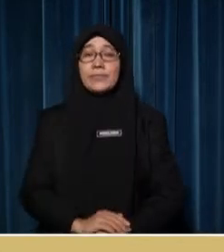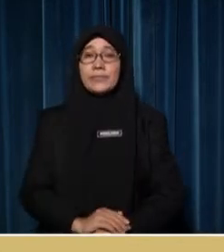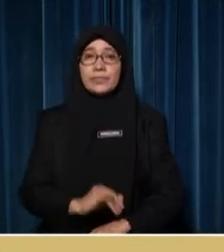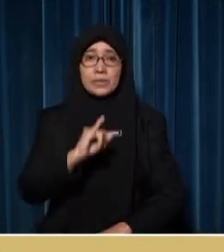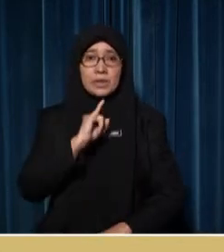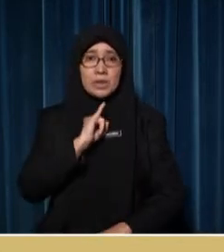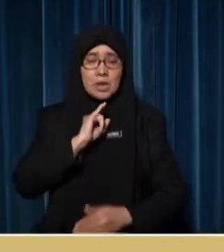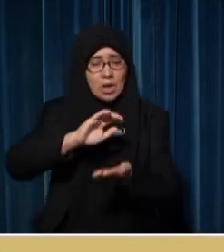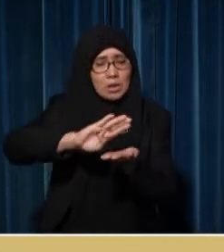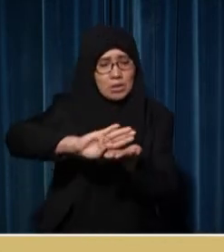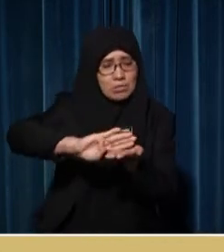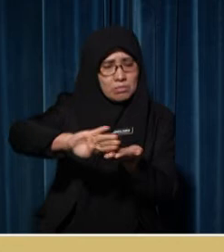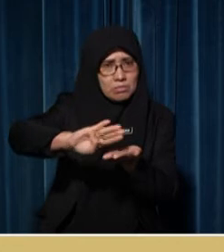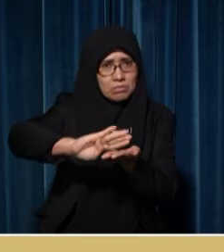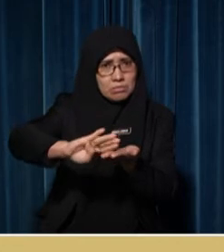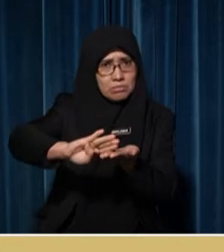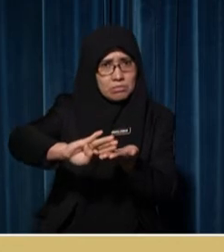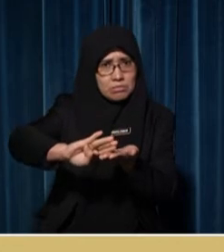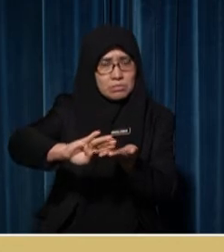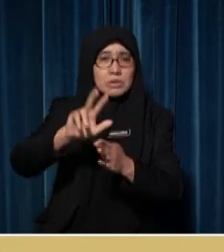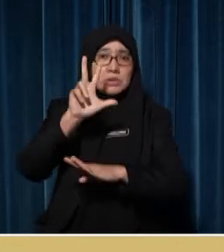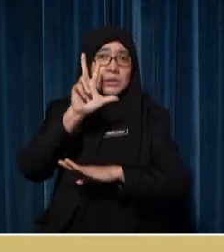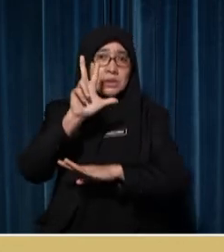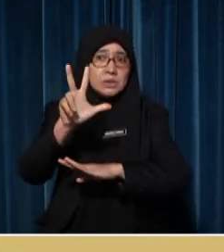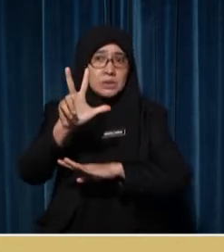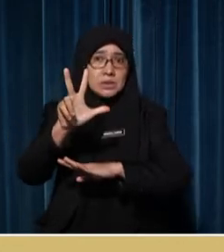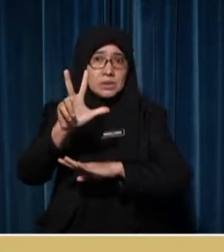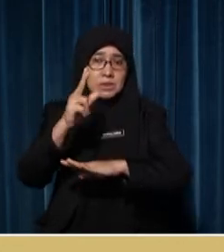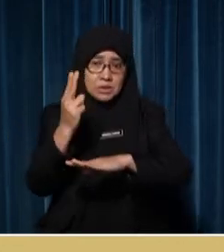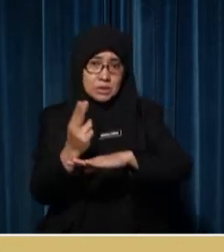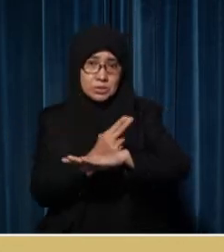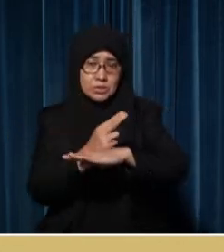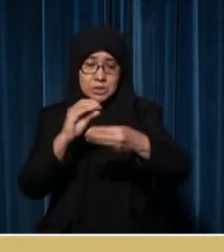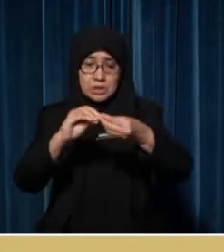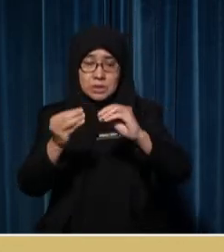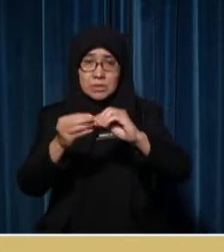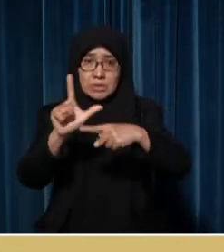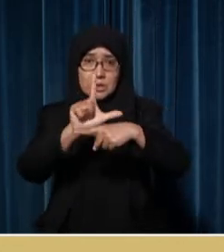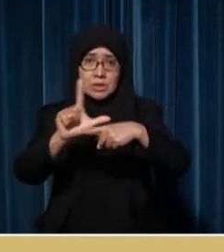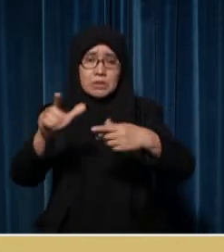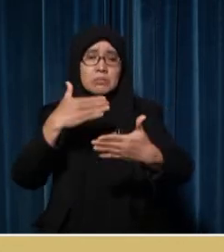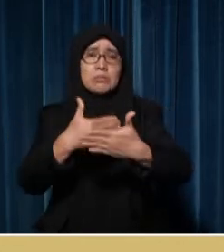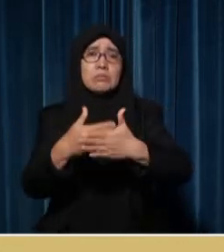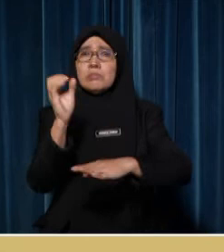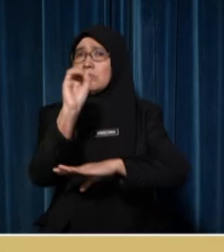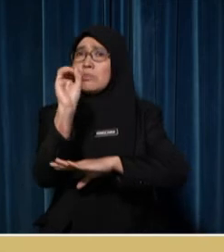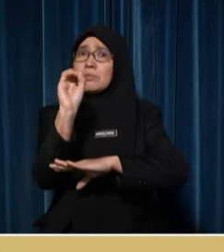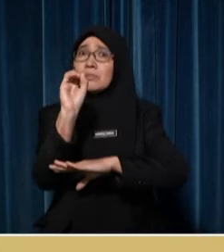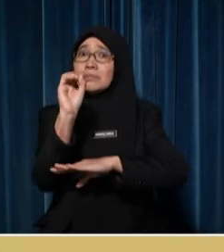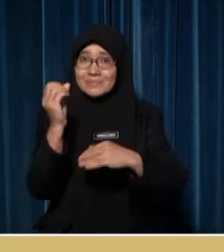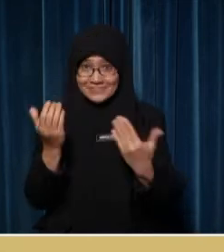I will minus 3 using the number line until there is nothing left.